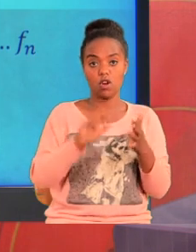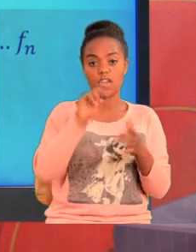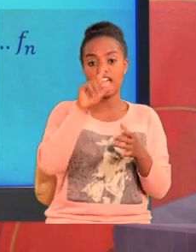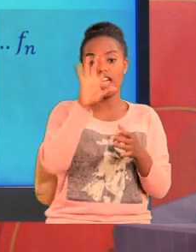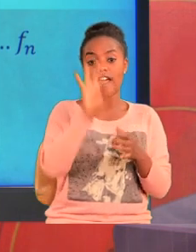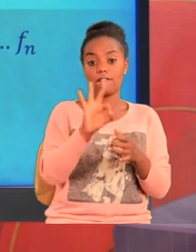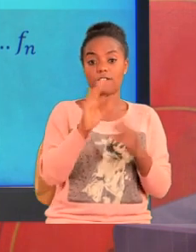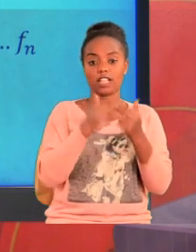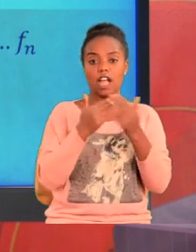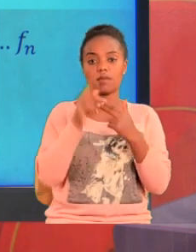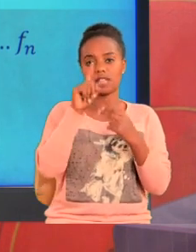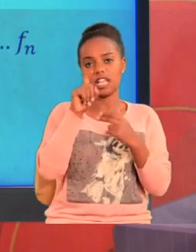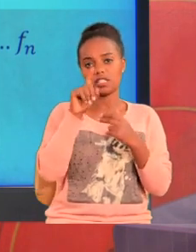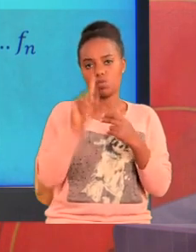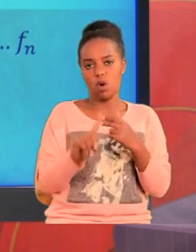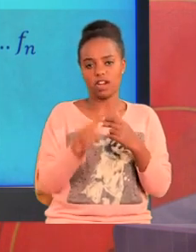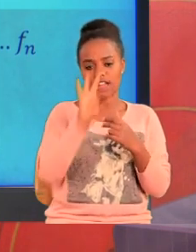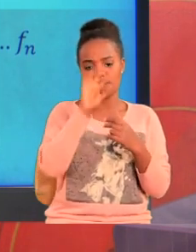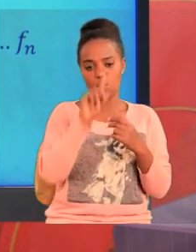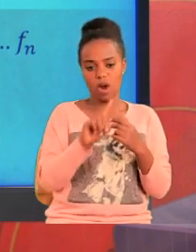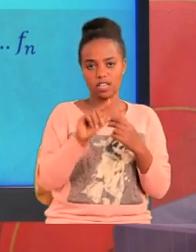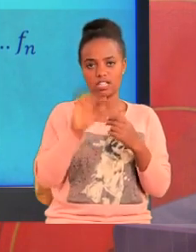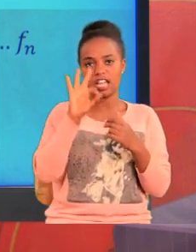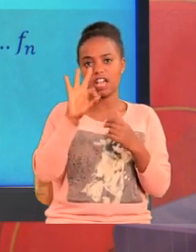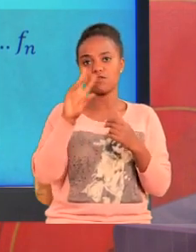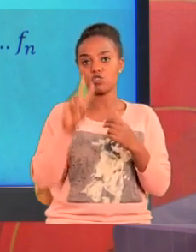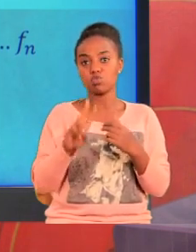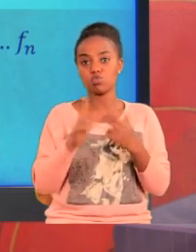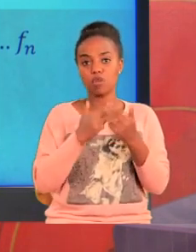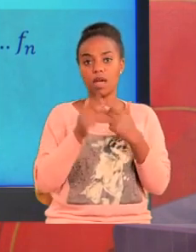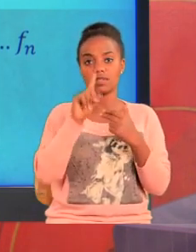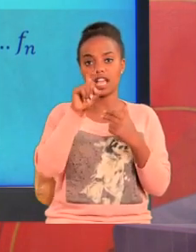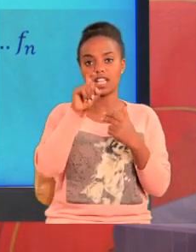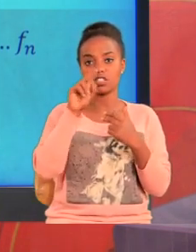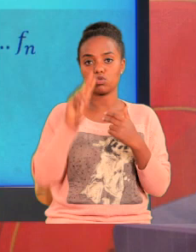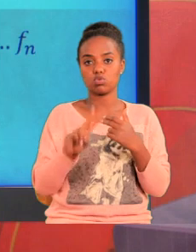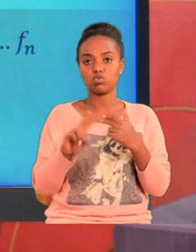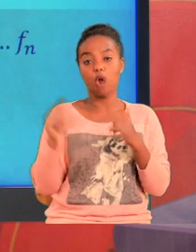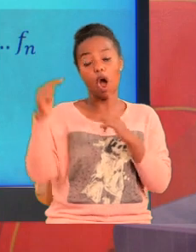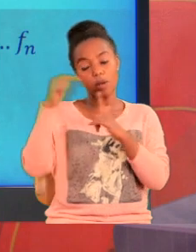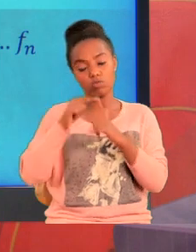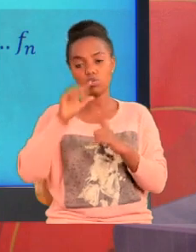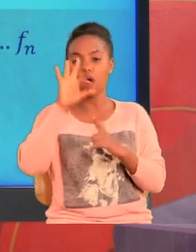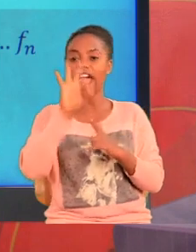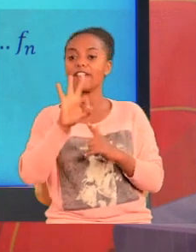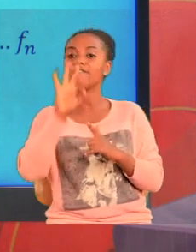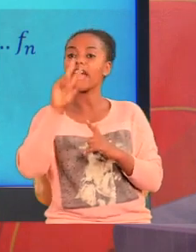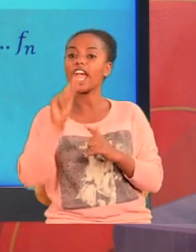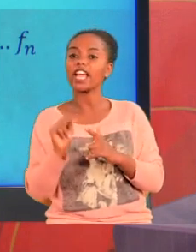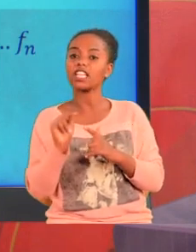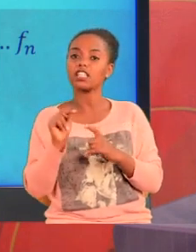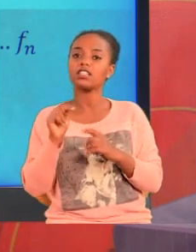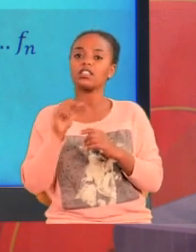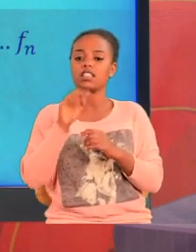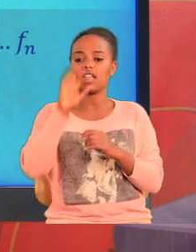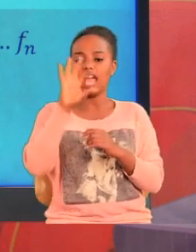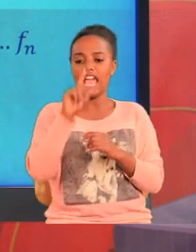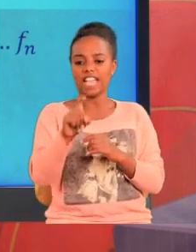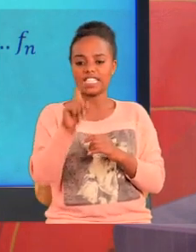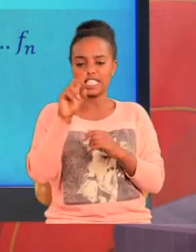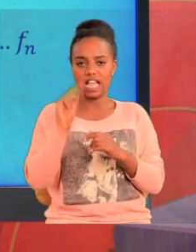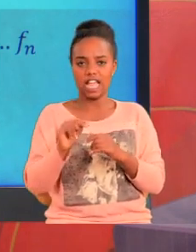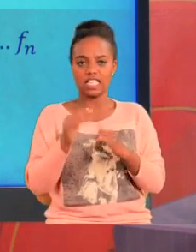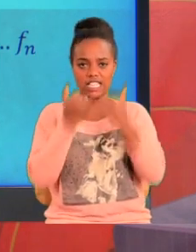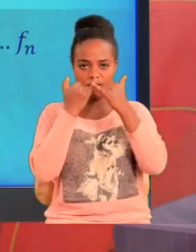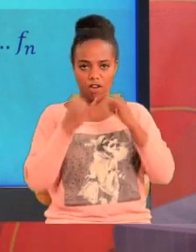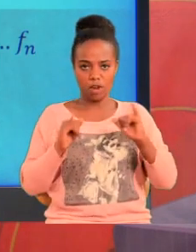with the data, f1 times x1 plus f2 times x2 plus up to fn xn, divided by the total